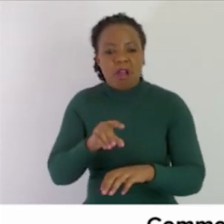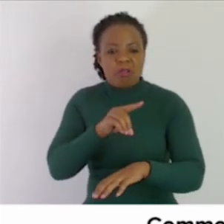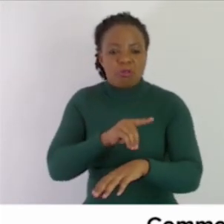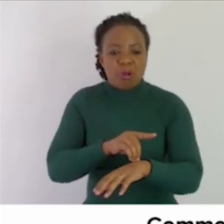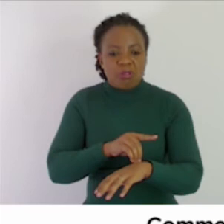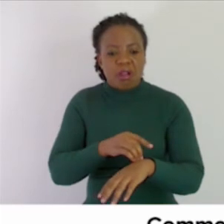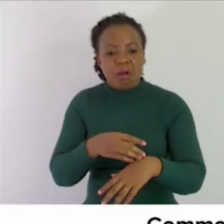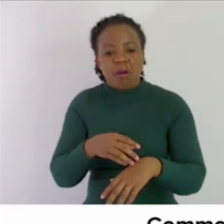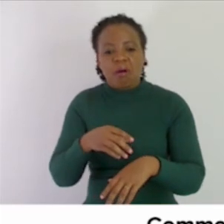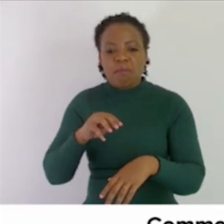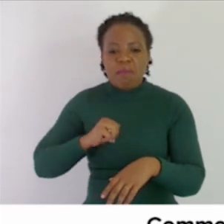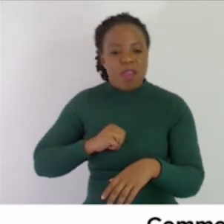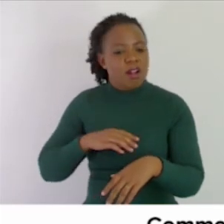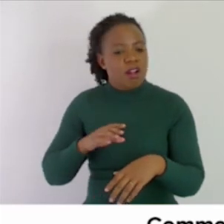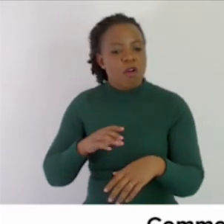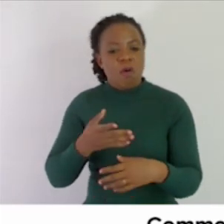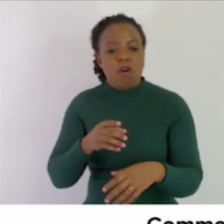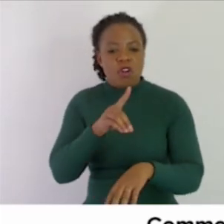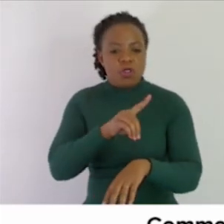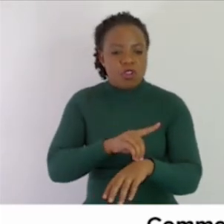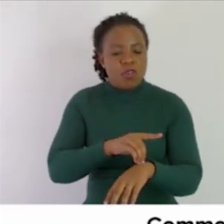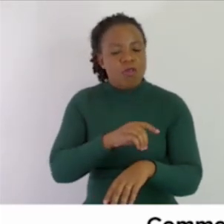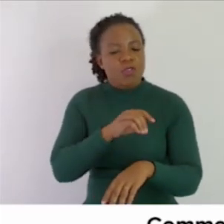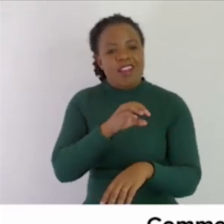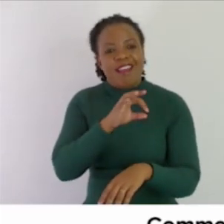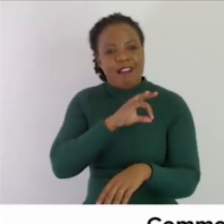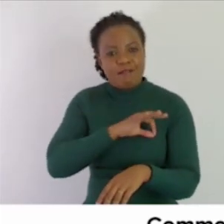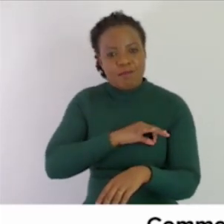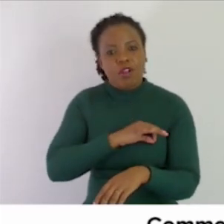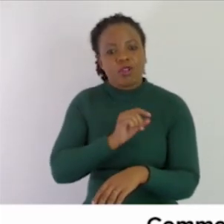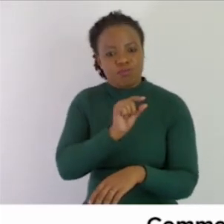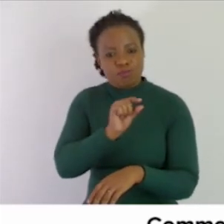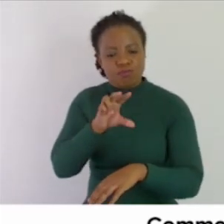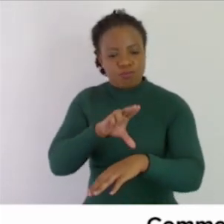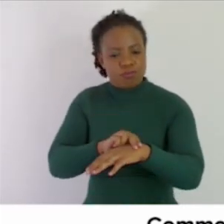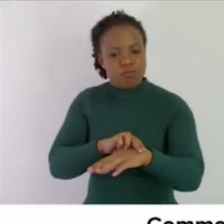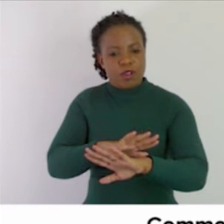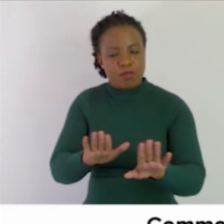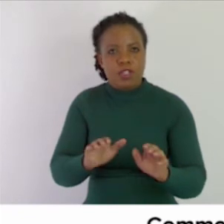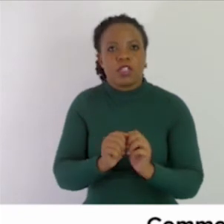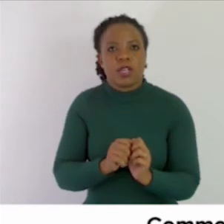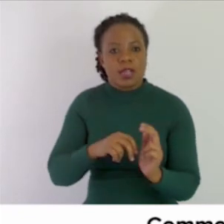noun. It applies to both males and females. Dancer,